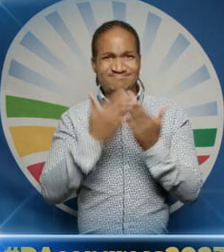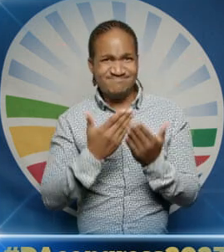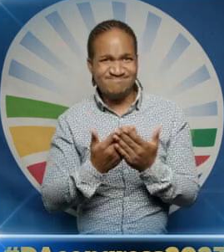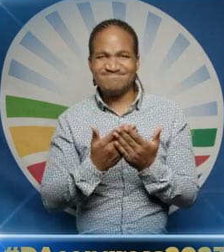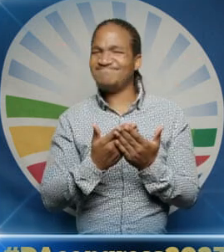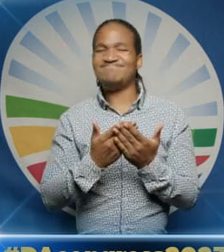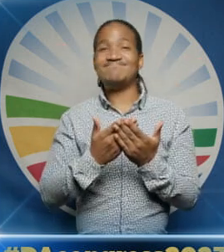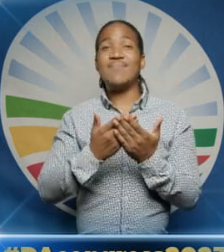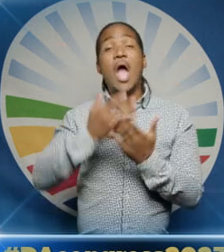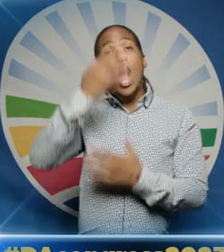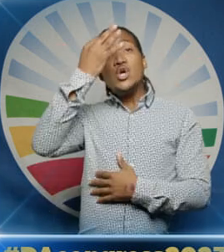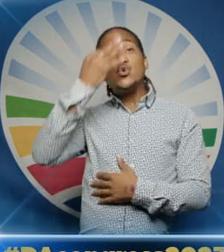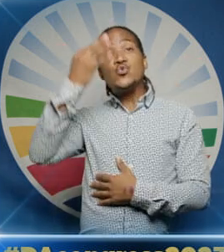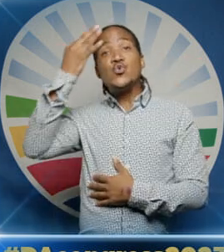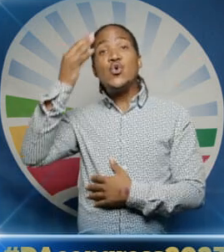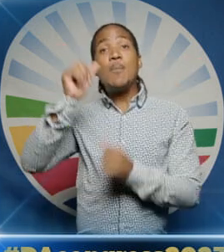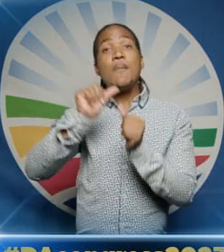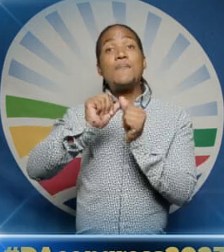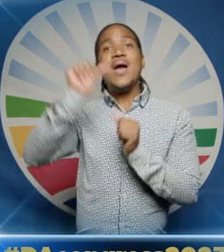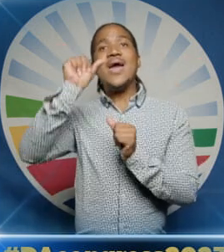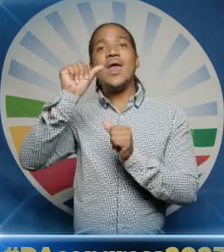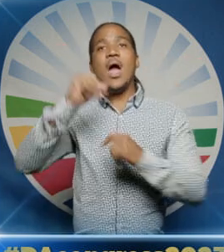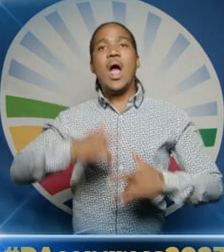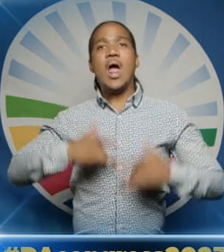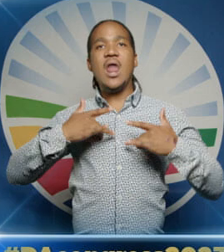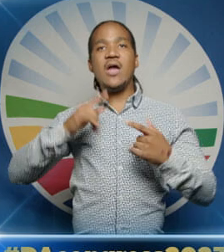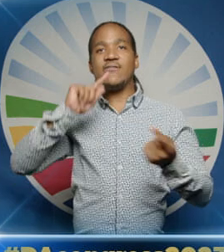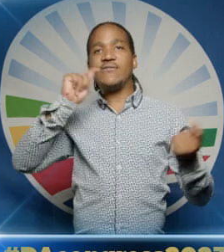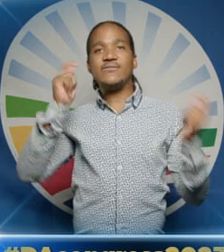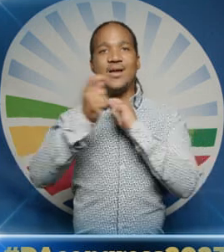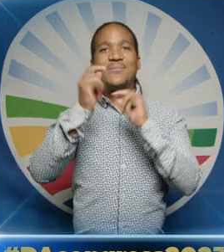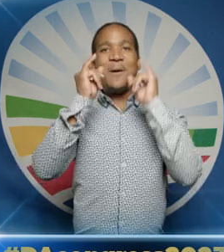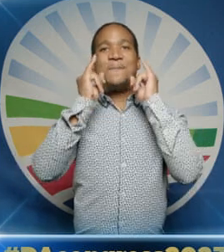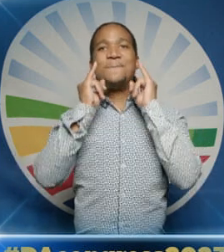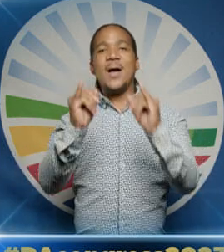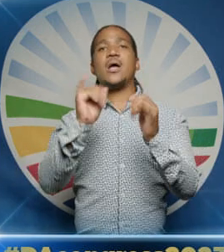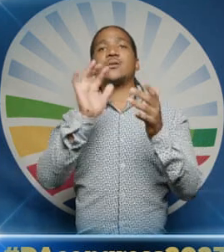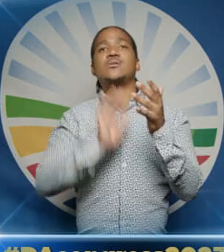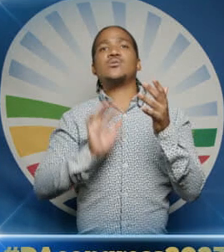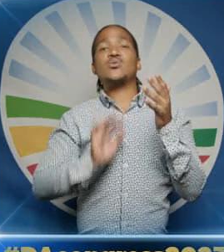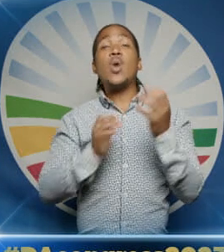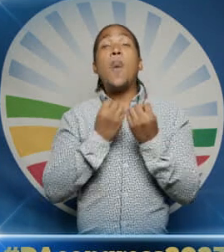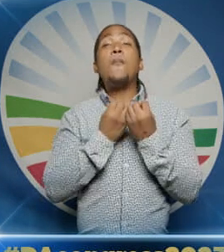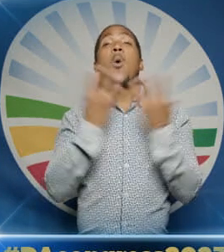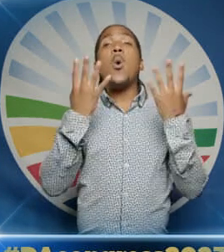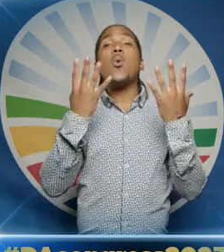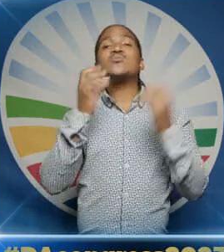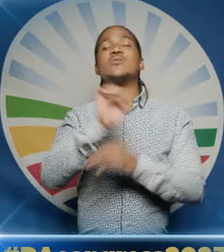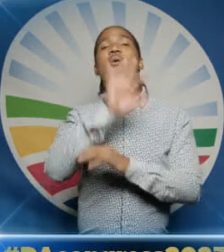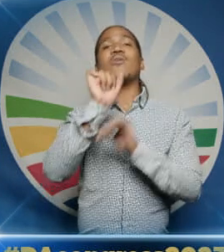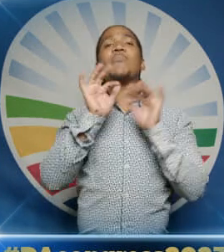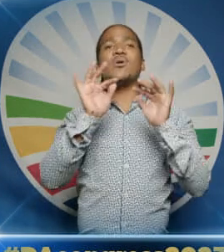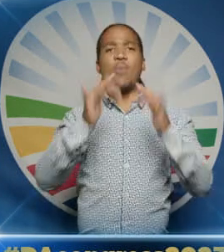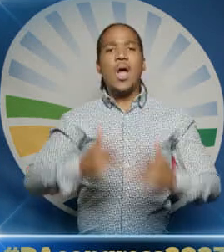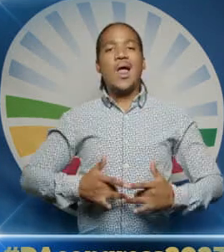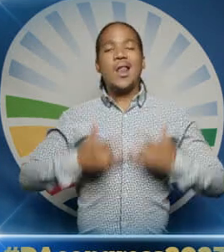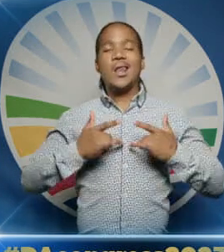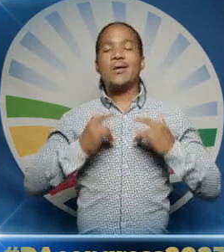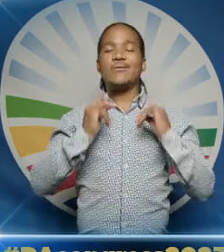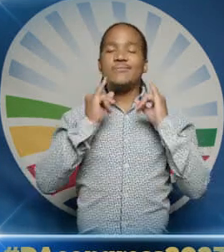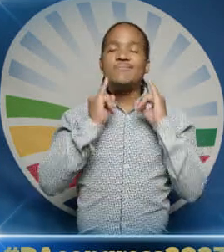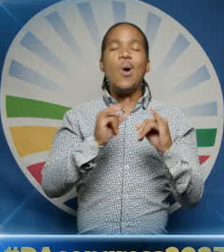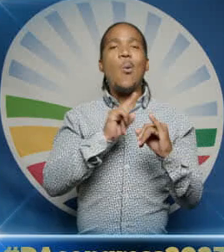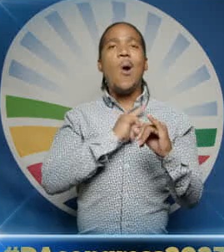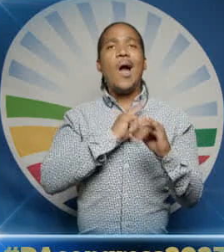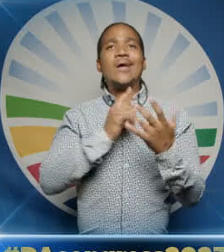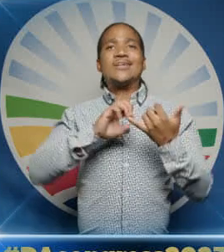has turned into a nightmare. Abaninzi apha eMzantsi Afrika baphila kabuhlungu besilwa